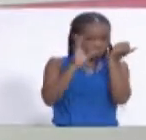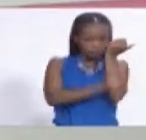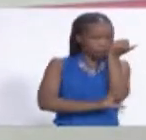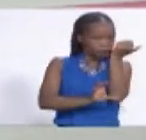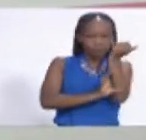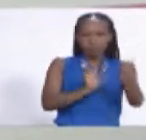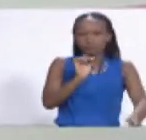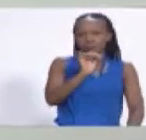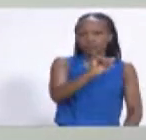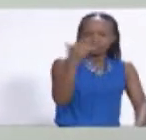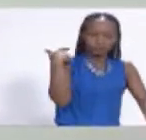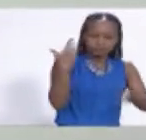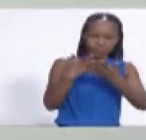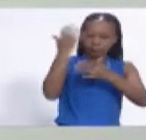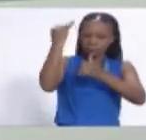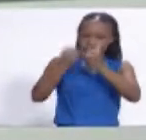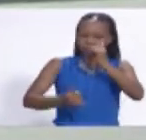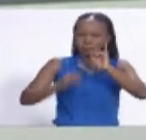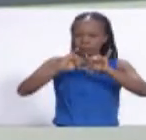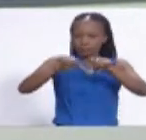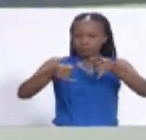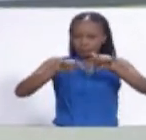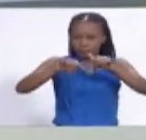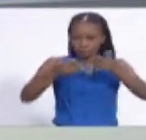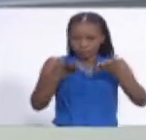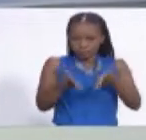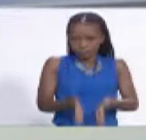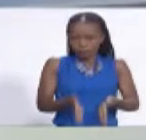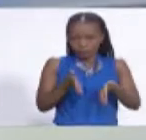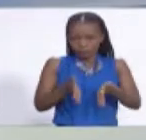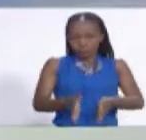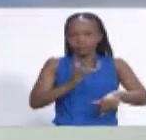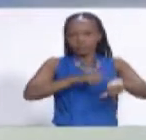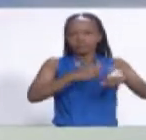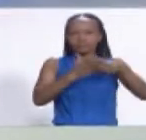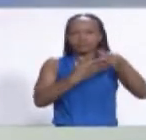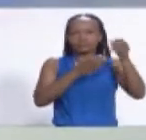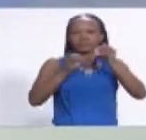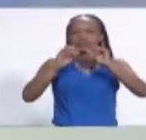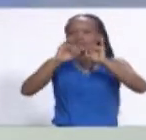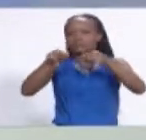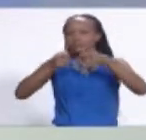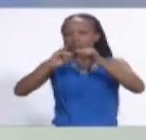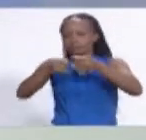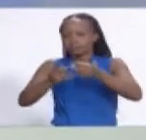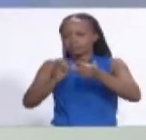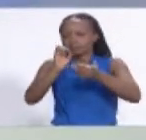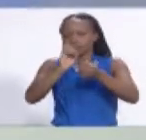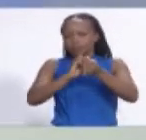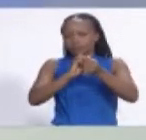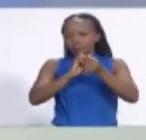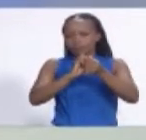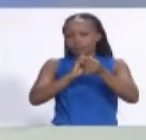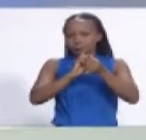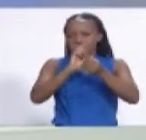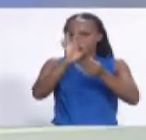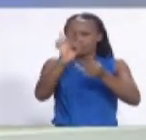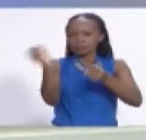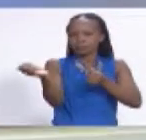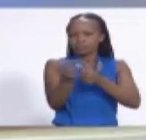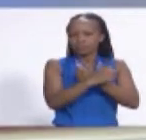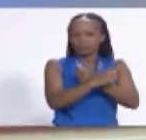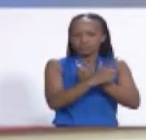stick around till the end of the bulletin. This is Ebru TV Primetime News on this 13th day of